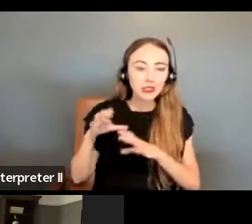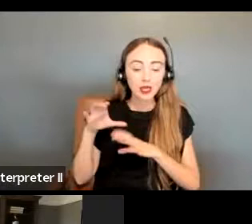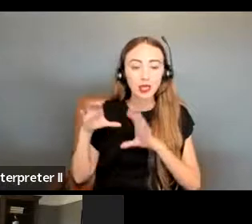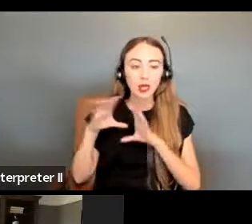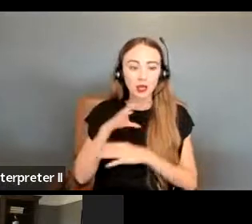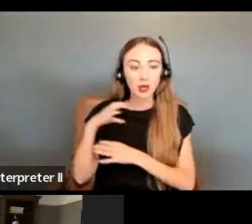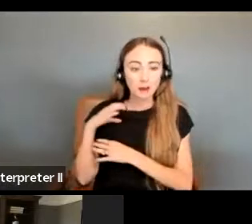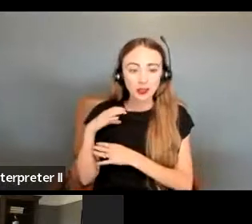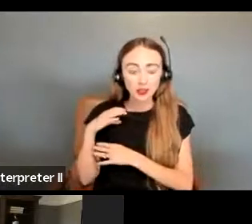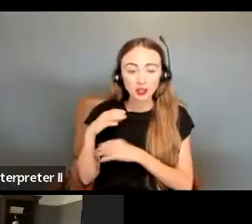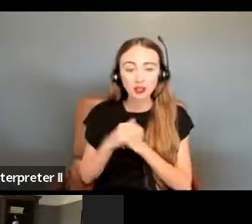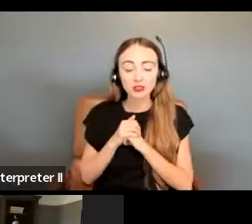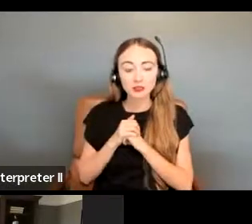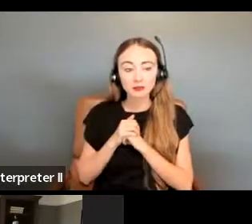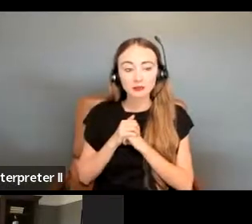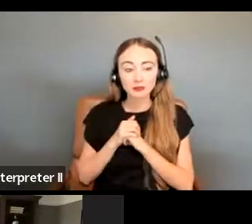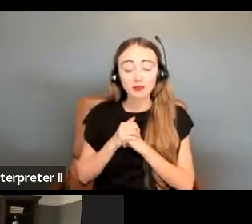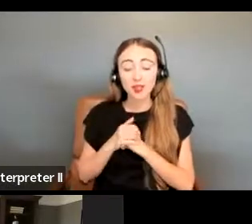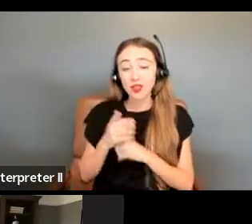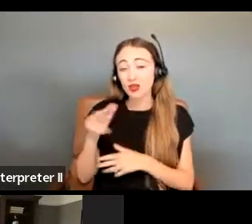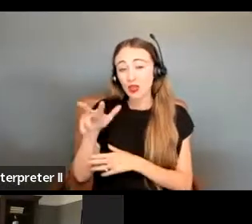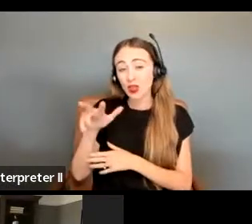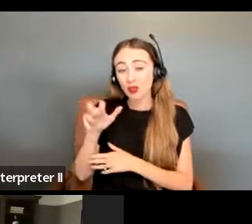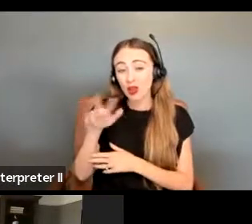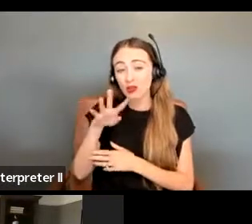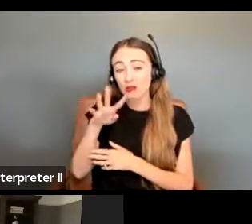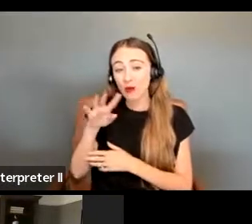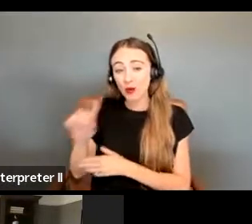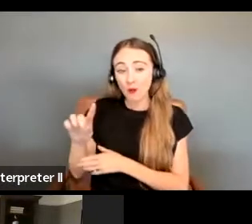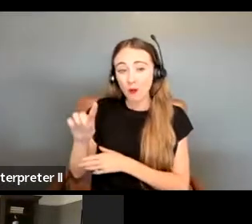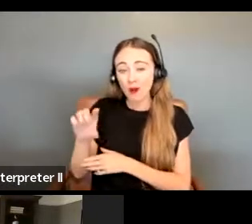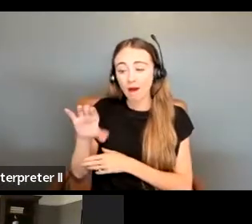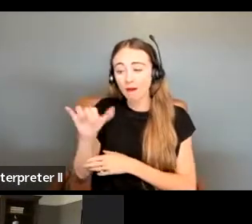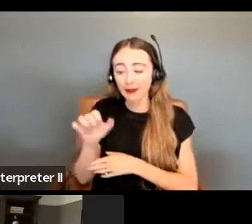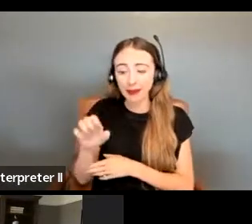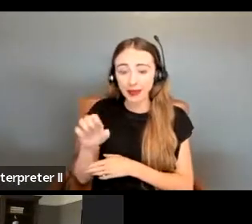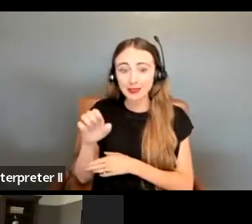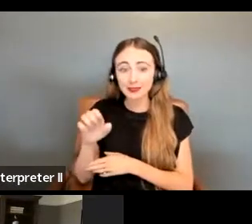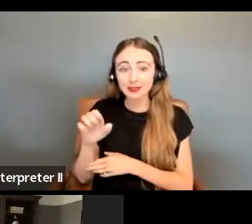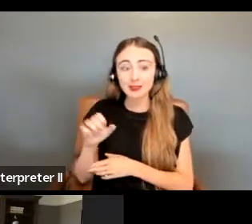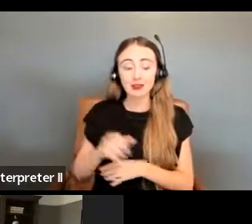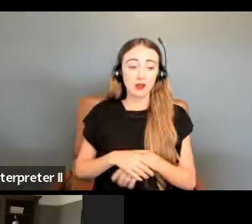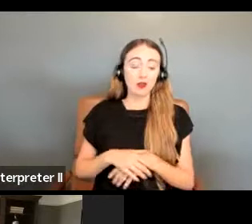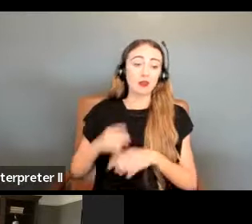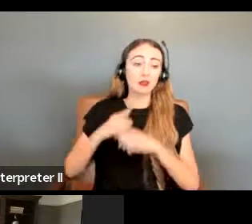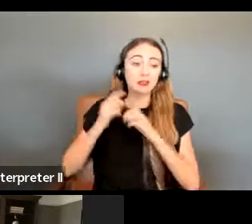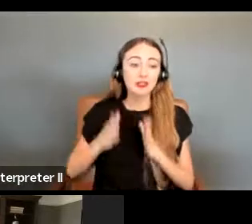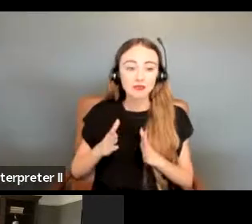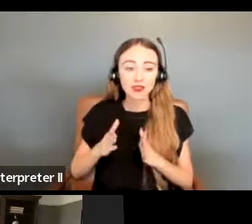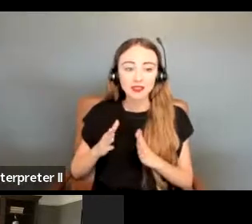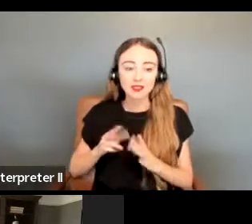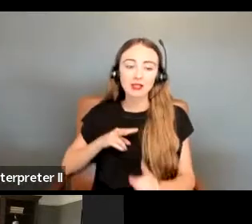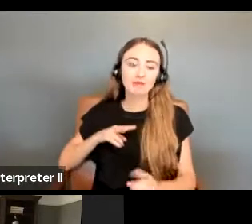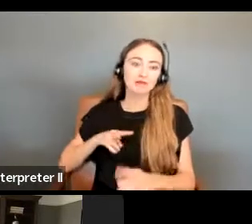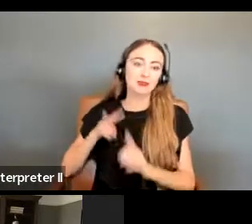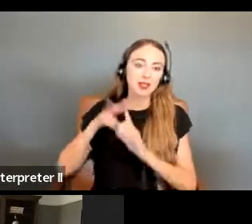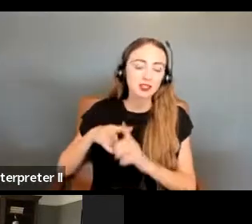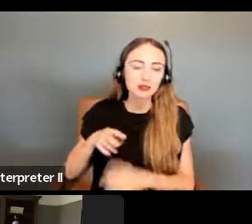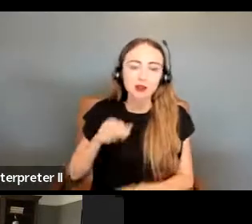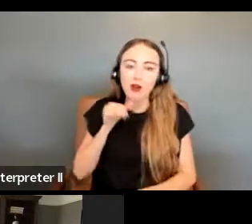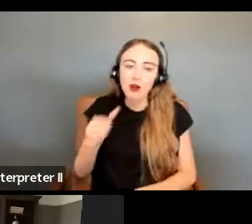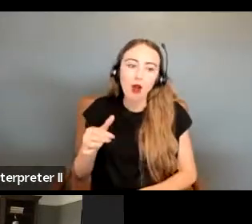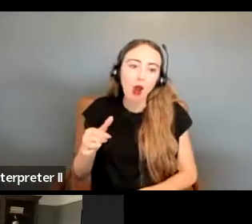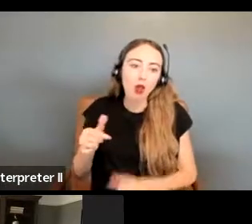June 2021, there are 340 cases where the defendant was sentenced for unlawful possession of a firearm.